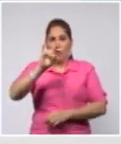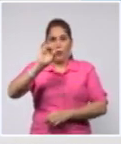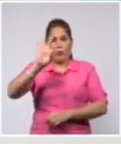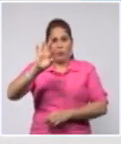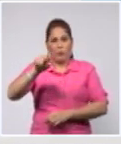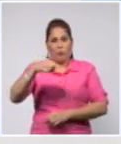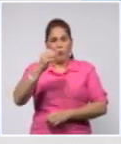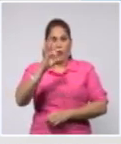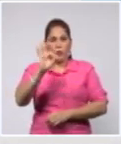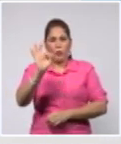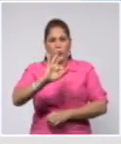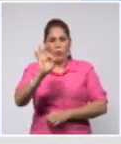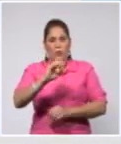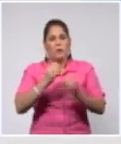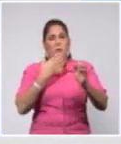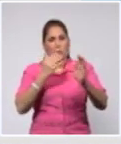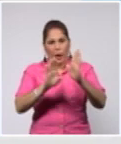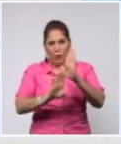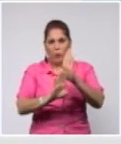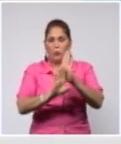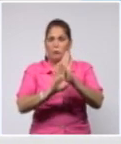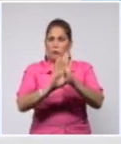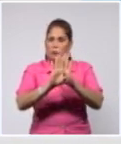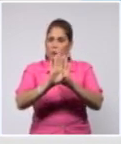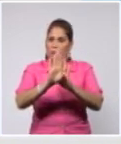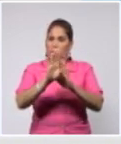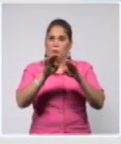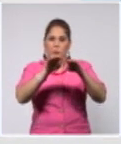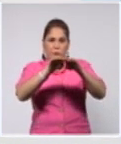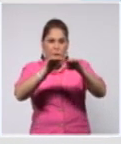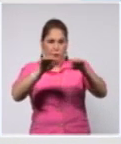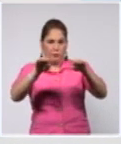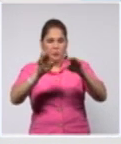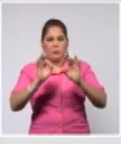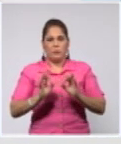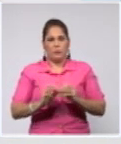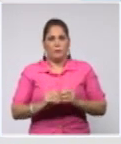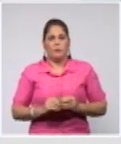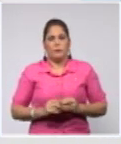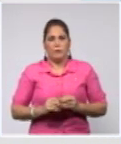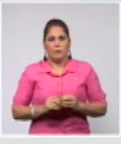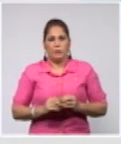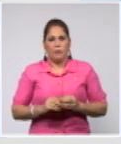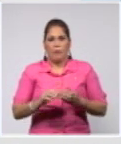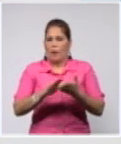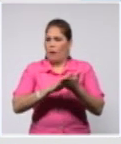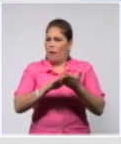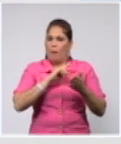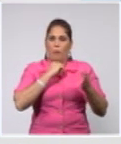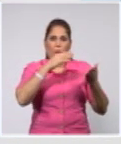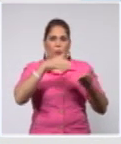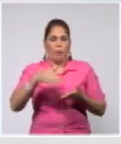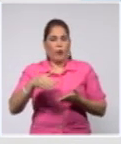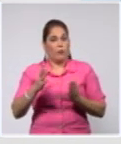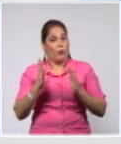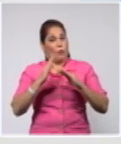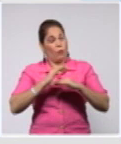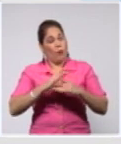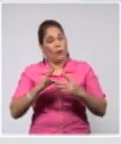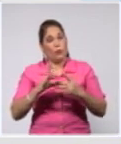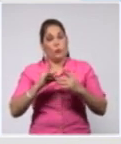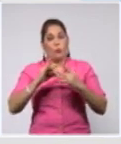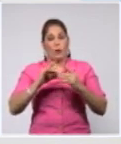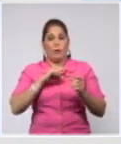98.8%, are clinically stable. Yesterday, no one died as a result of the virus, meaning that the